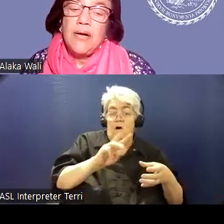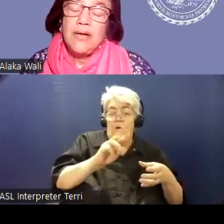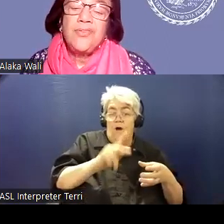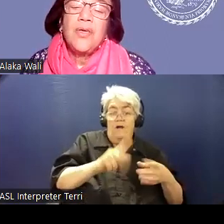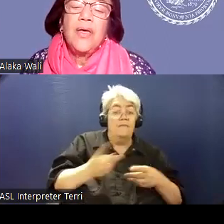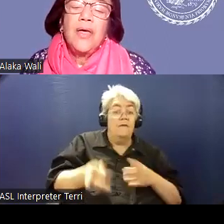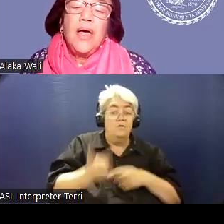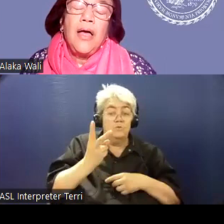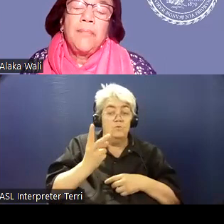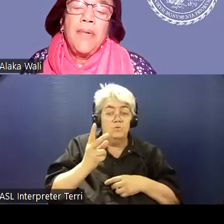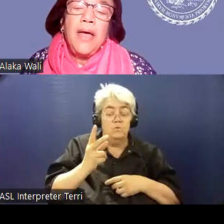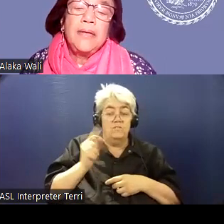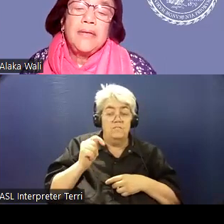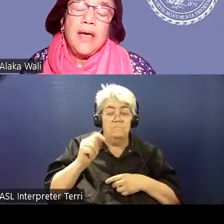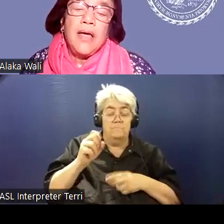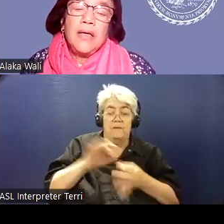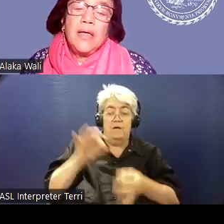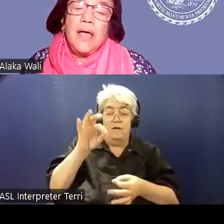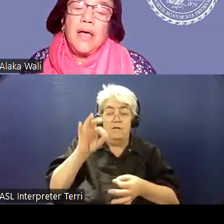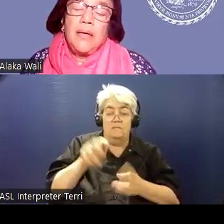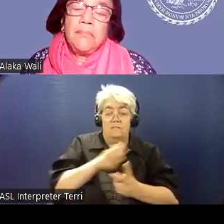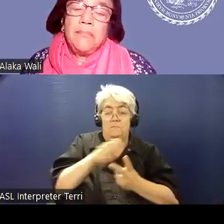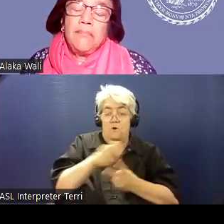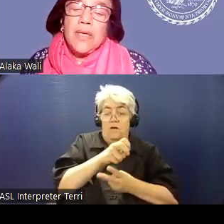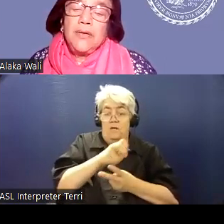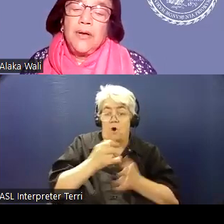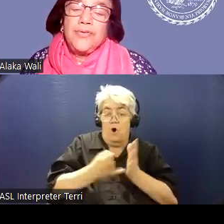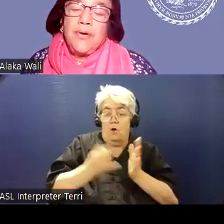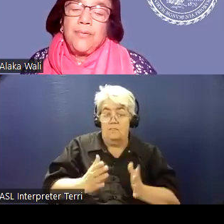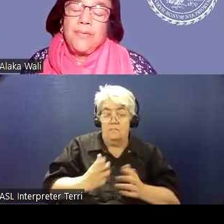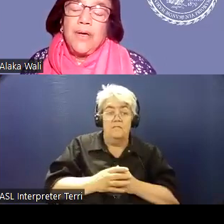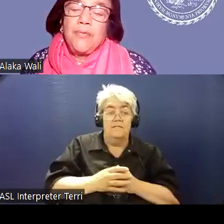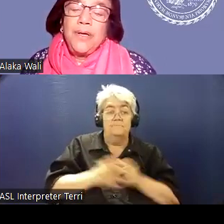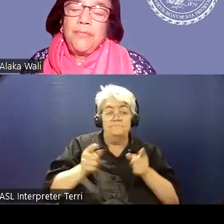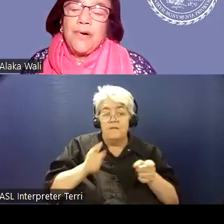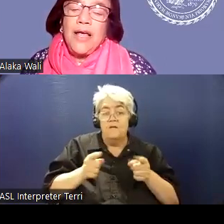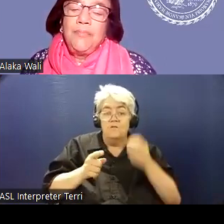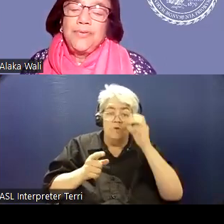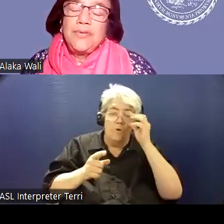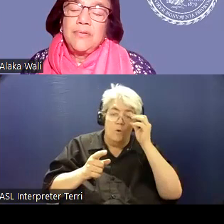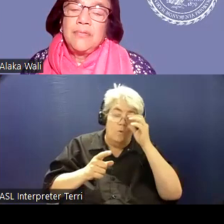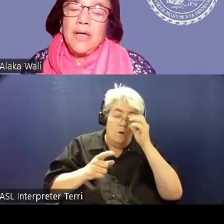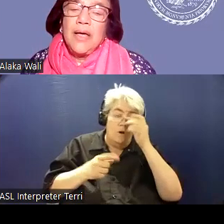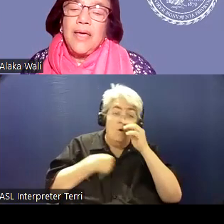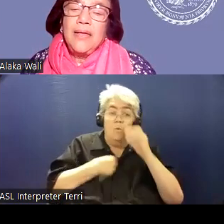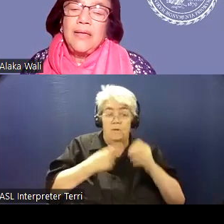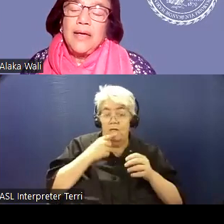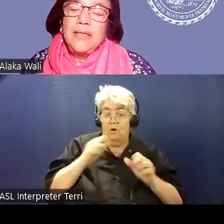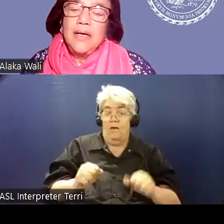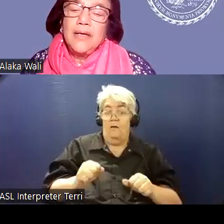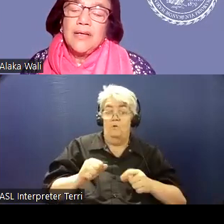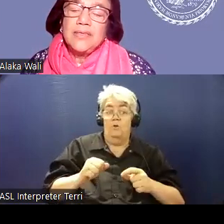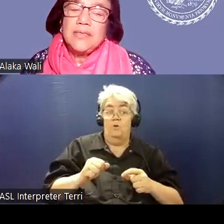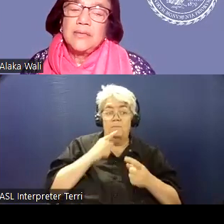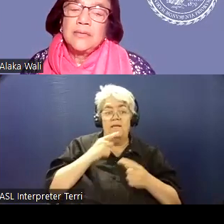two-spirit artists. You know, so we were able to, again, the